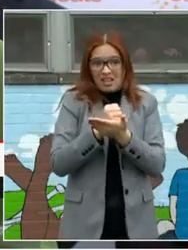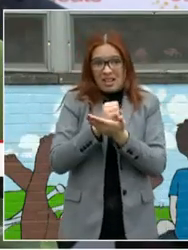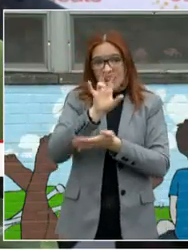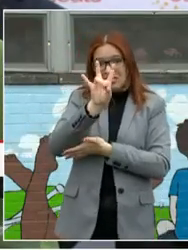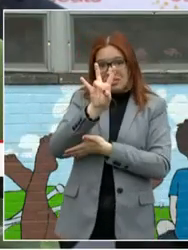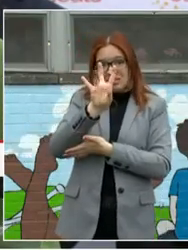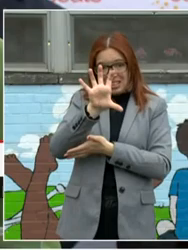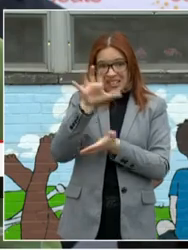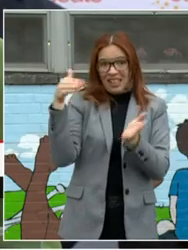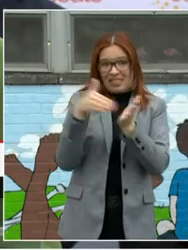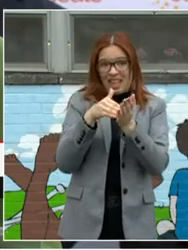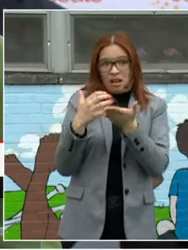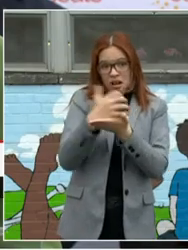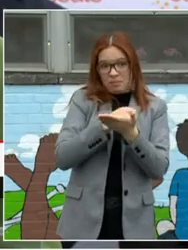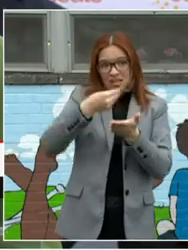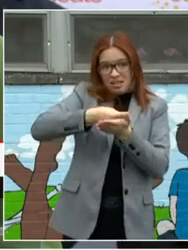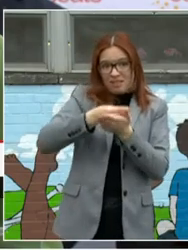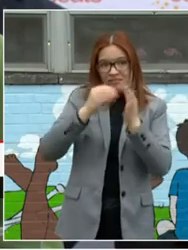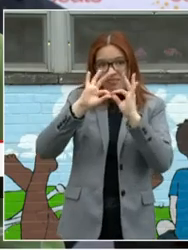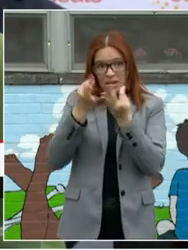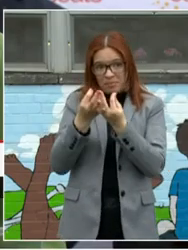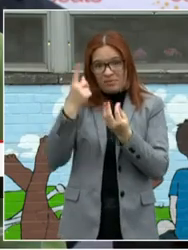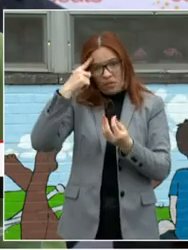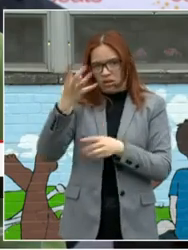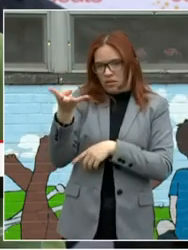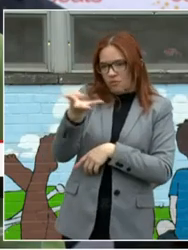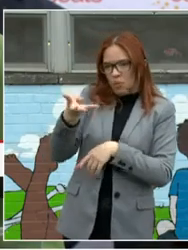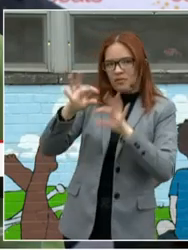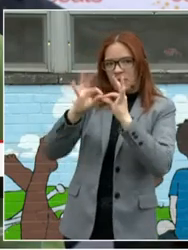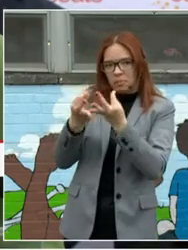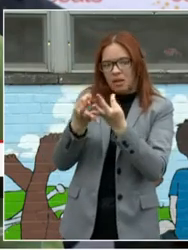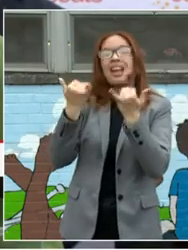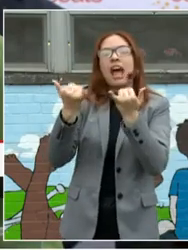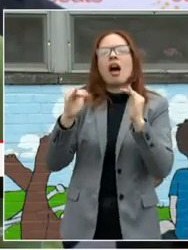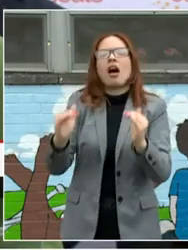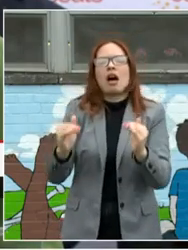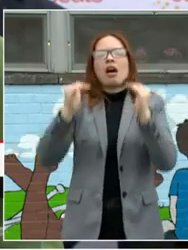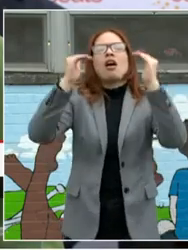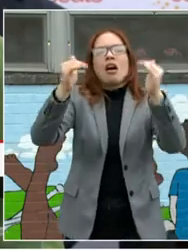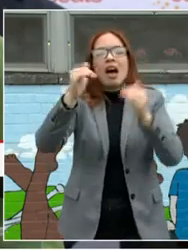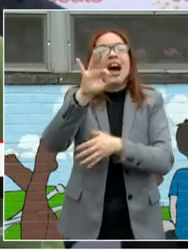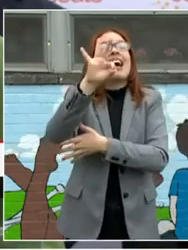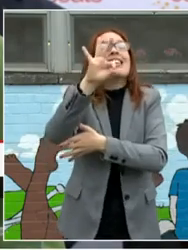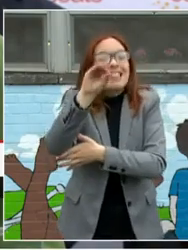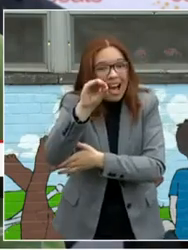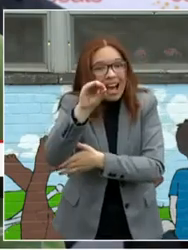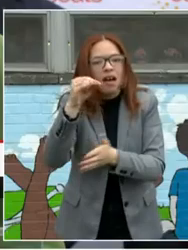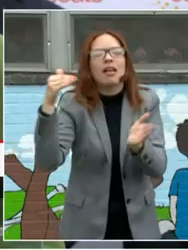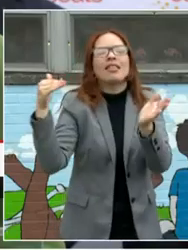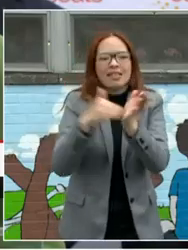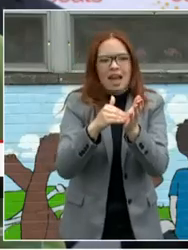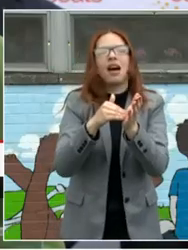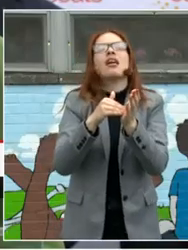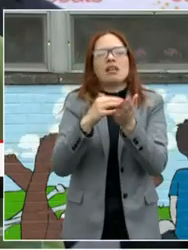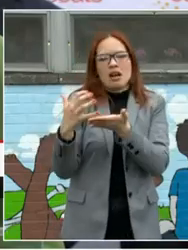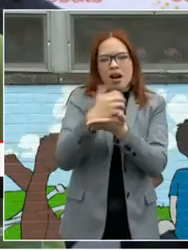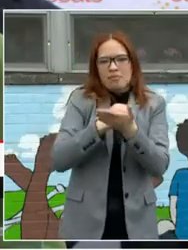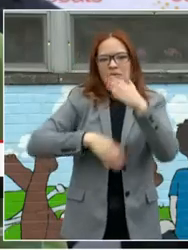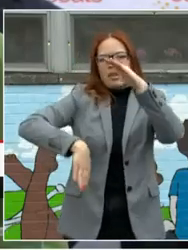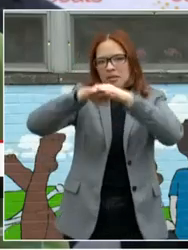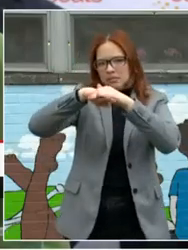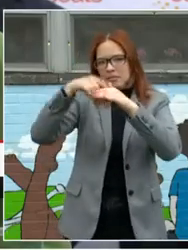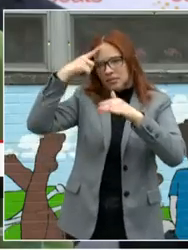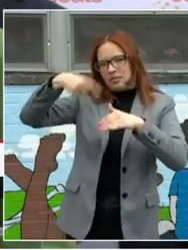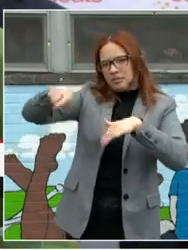$75,000 for a family of four, we're raising that cap to $90,000. It also means